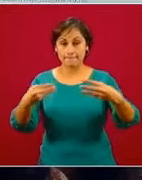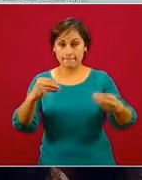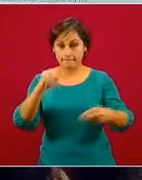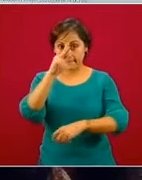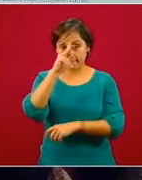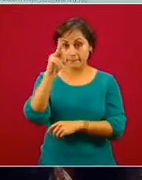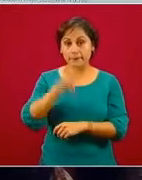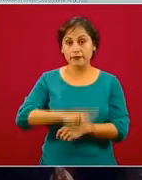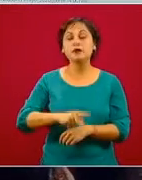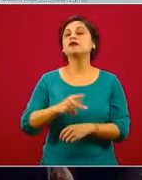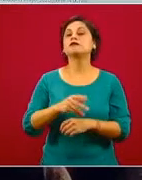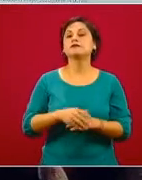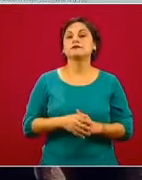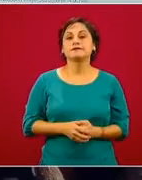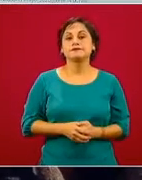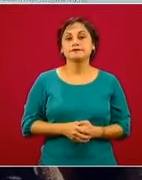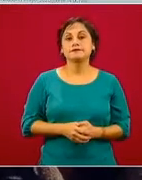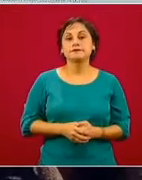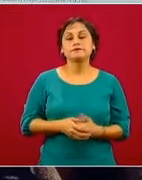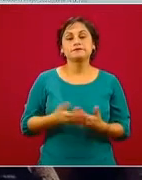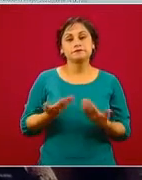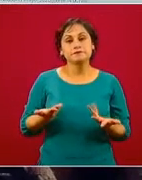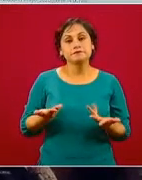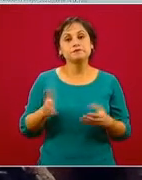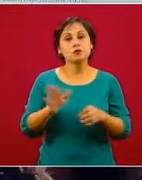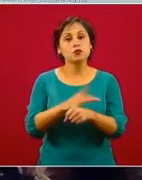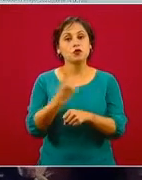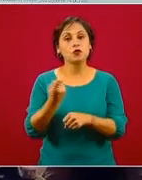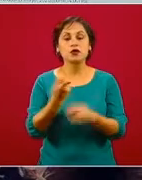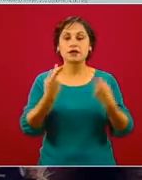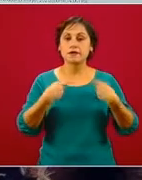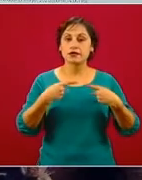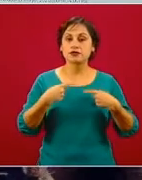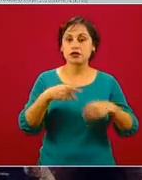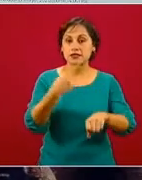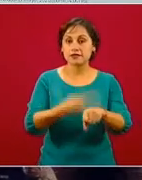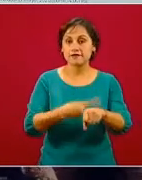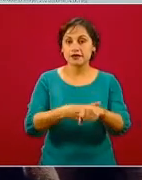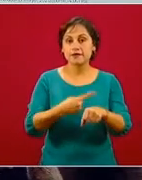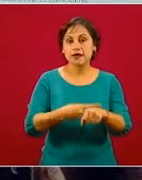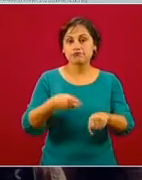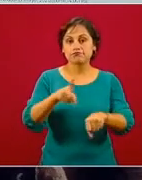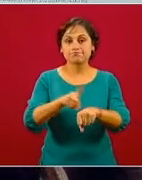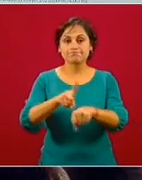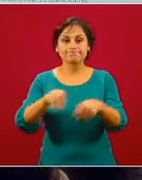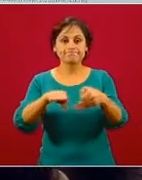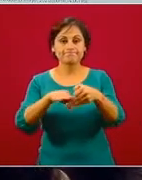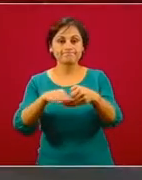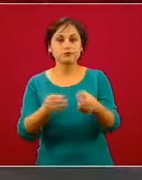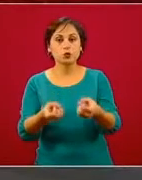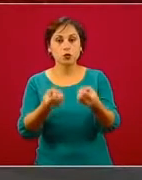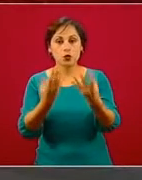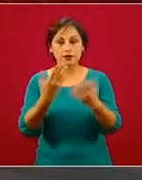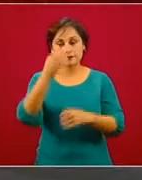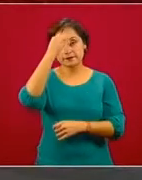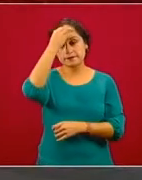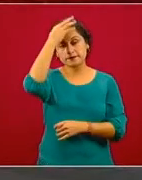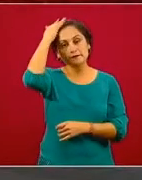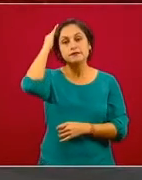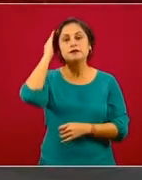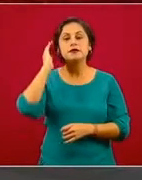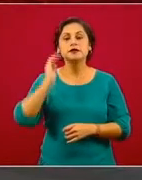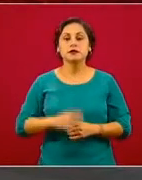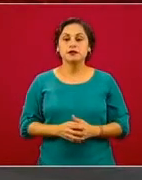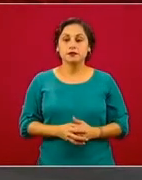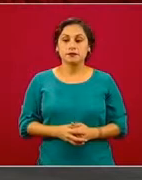with the highest intensity of transmission and frequency of cases that are occurring every day. Next, please.